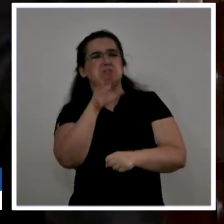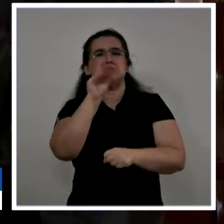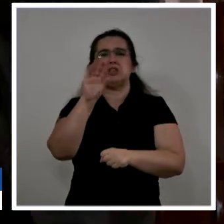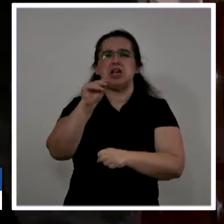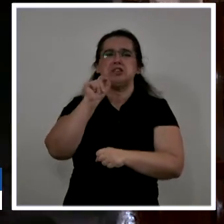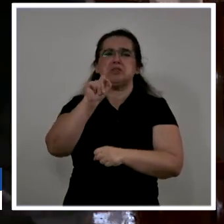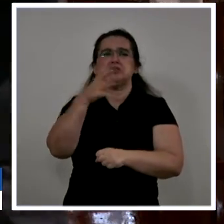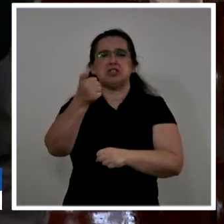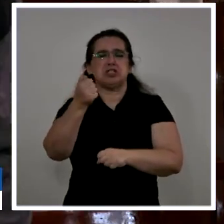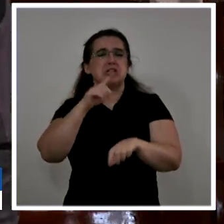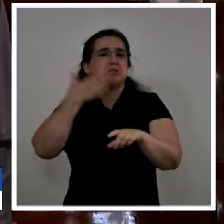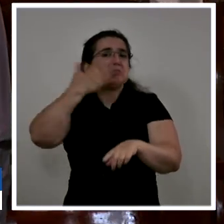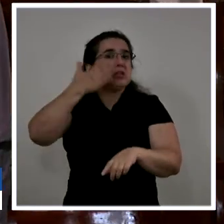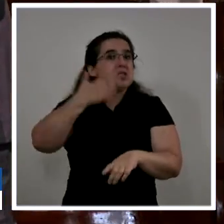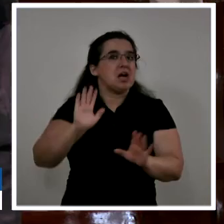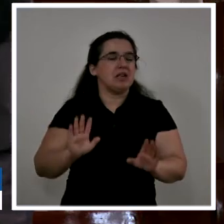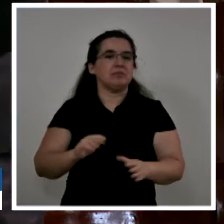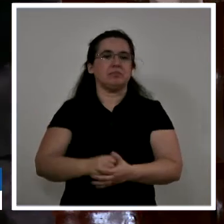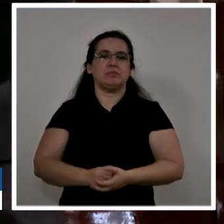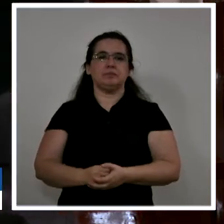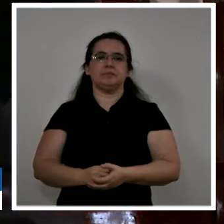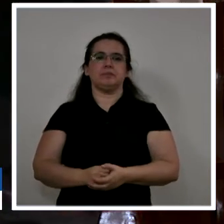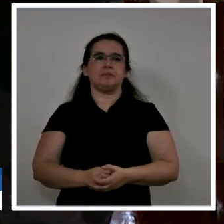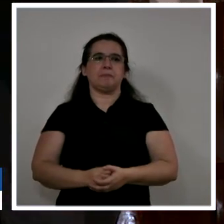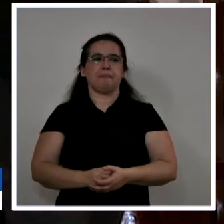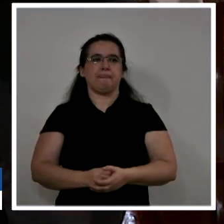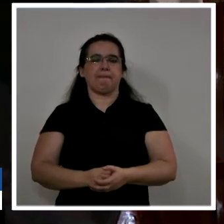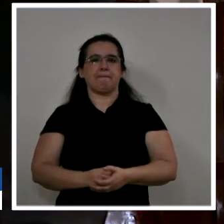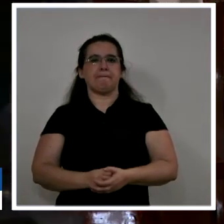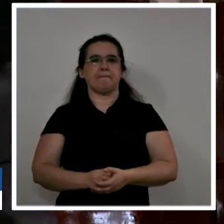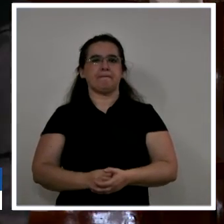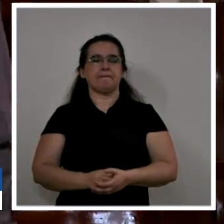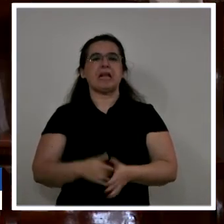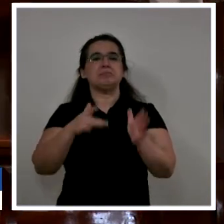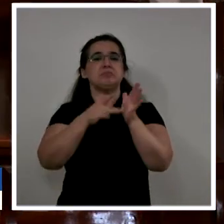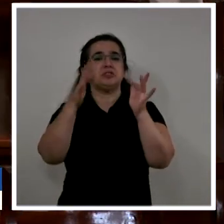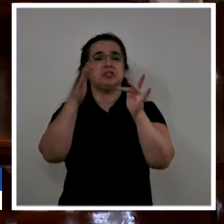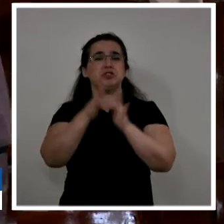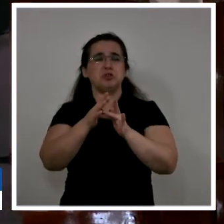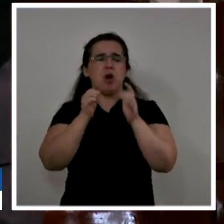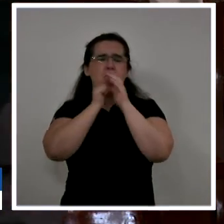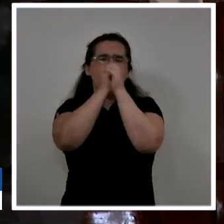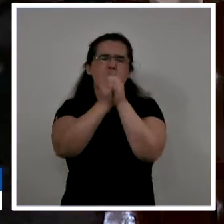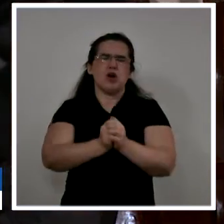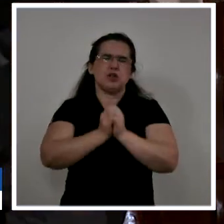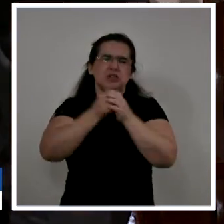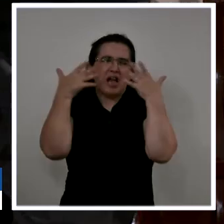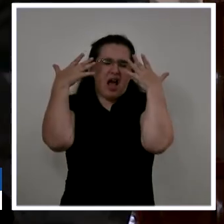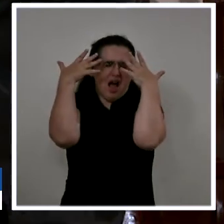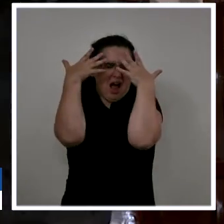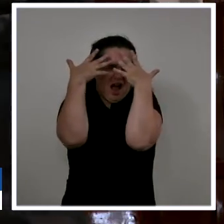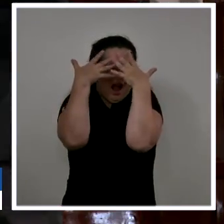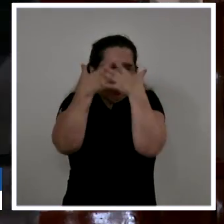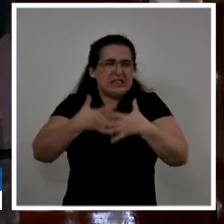dia. Jesus Christ prayed all night. And so desperately, e Jesus Cristo orou toda a noite e de forma